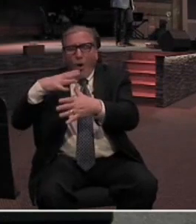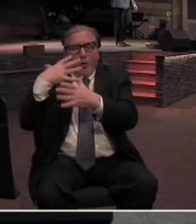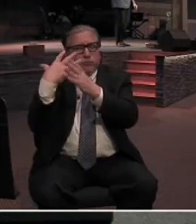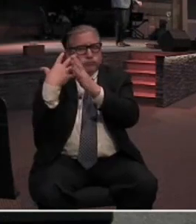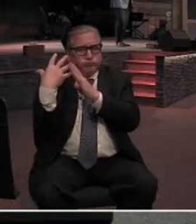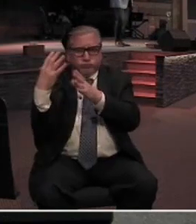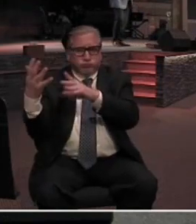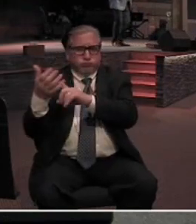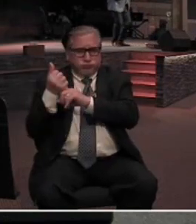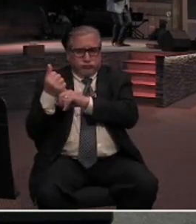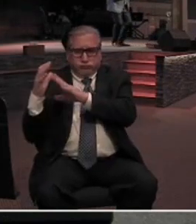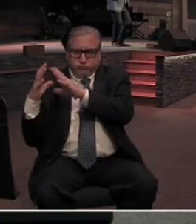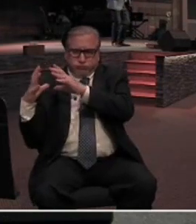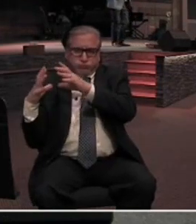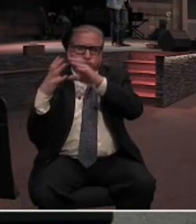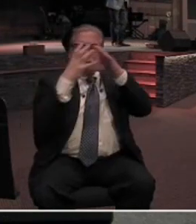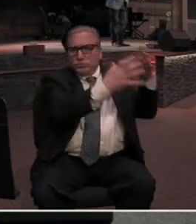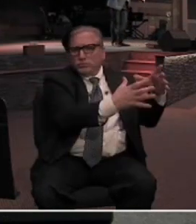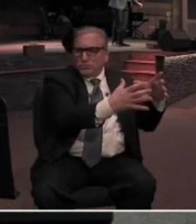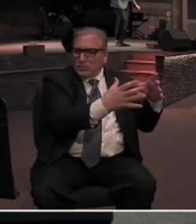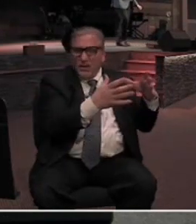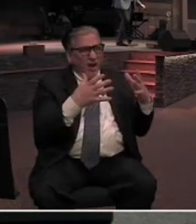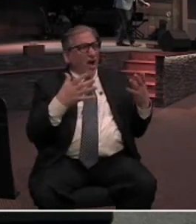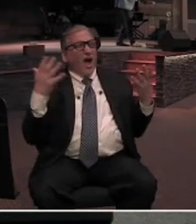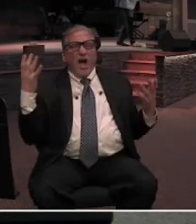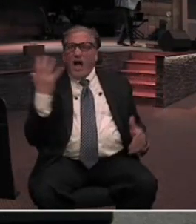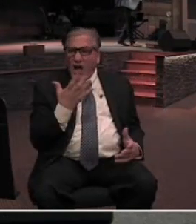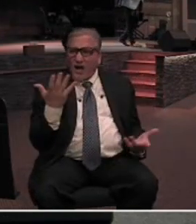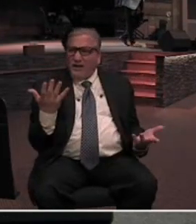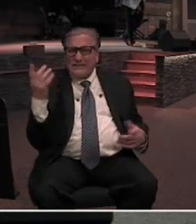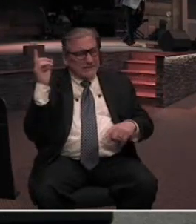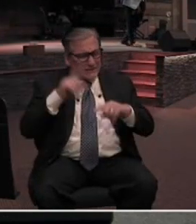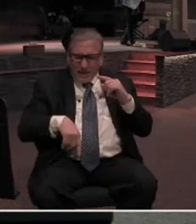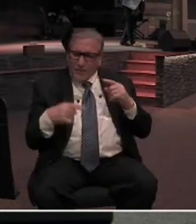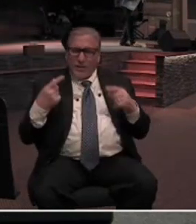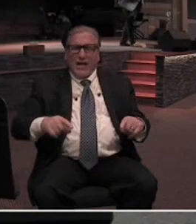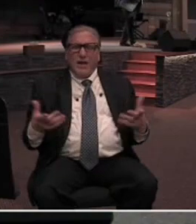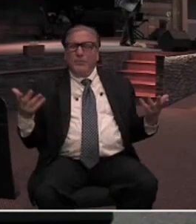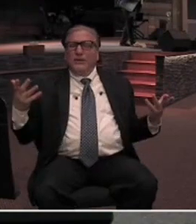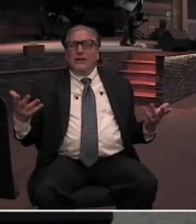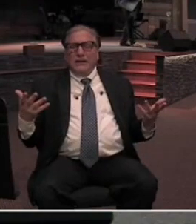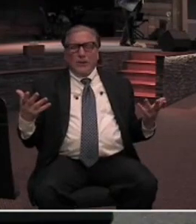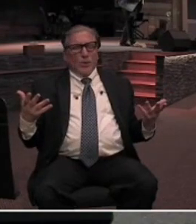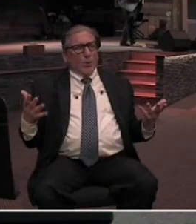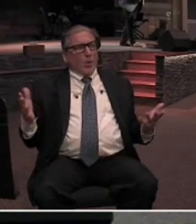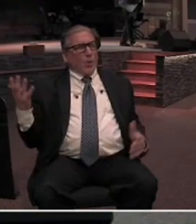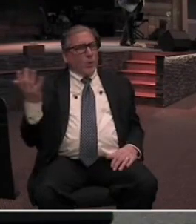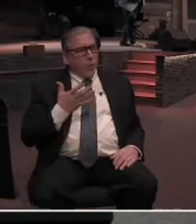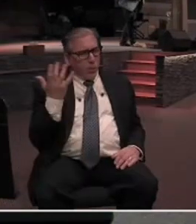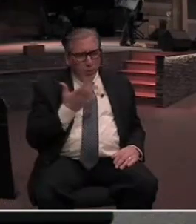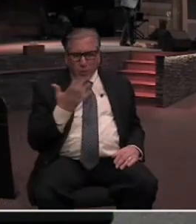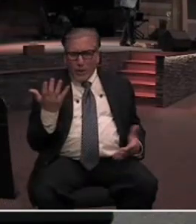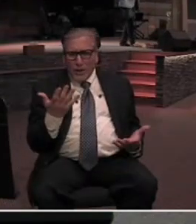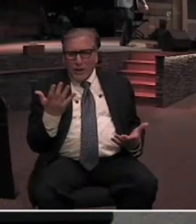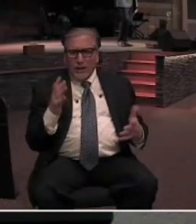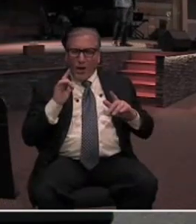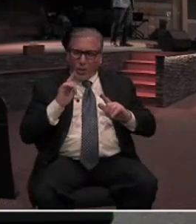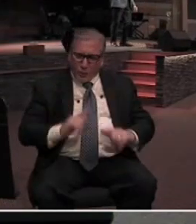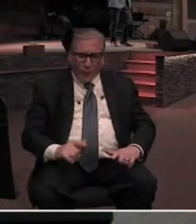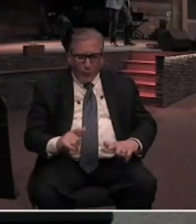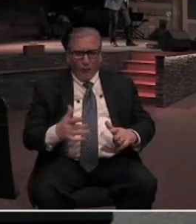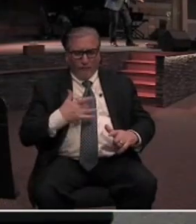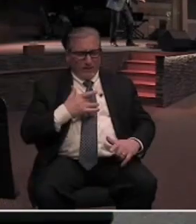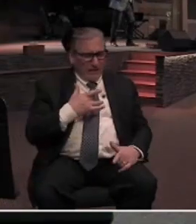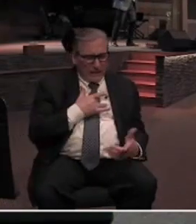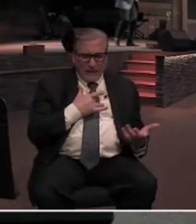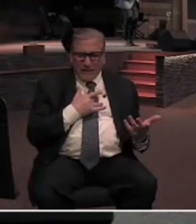captives. No, this cannot be happening. Just about as low as I can get, just about